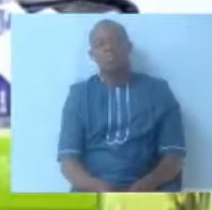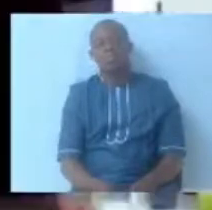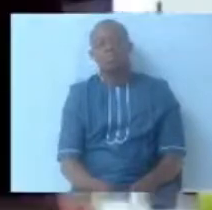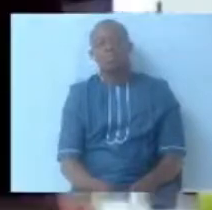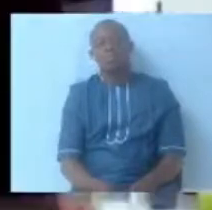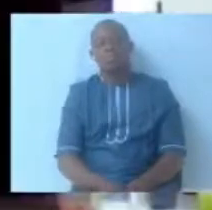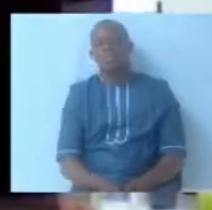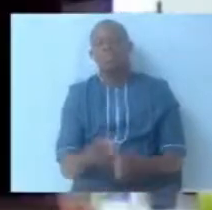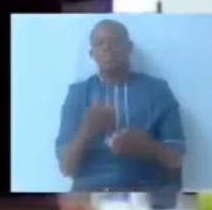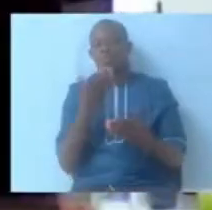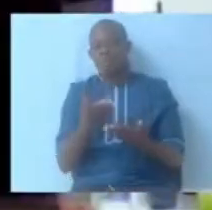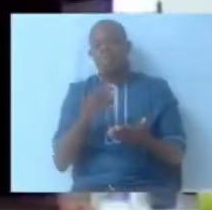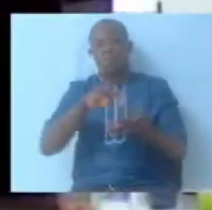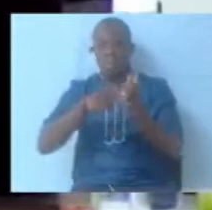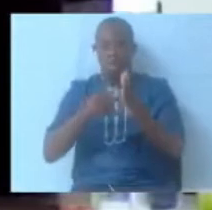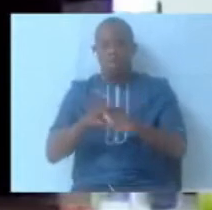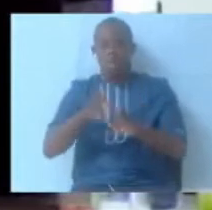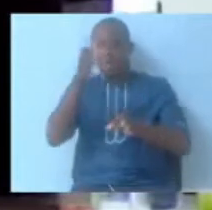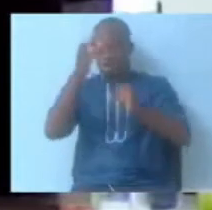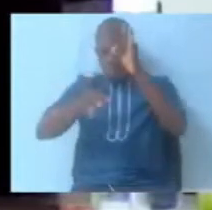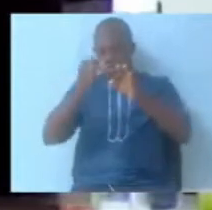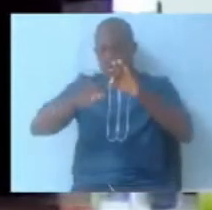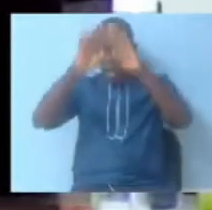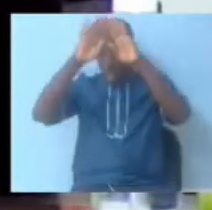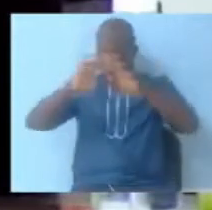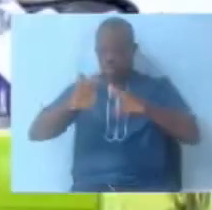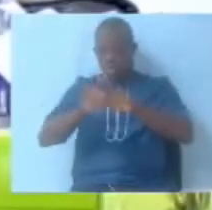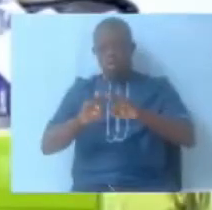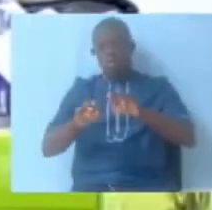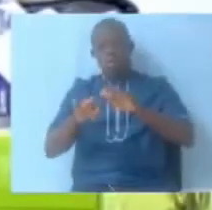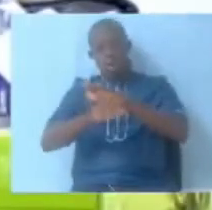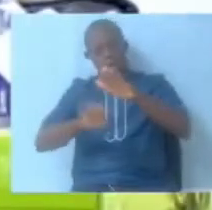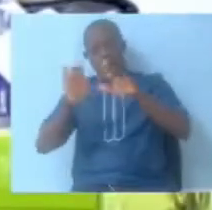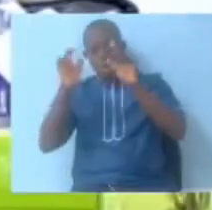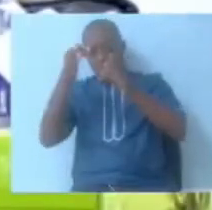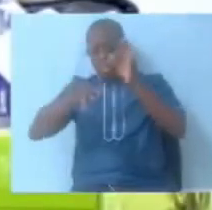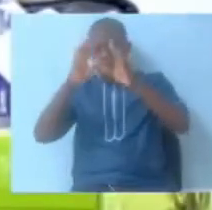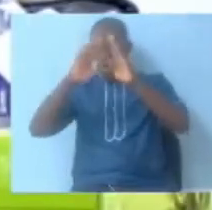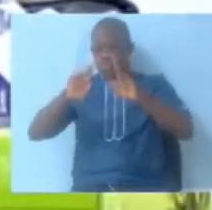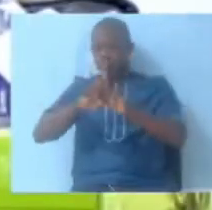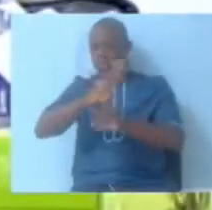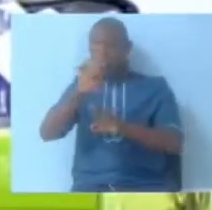court you could not substantially overturn the decision of a superior court? That was the only reason I couldn't overturn